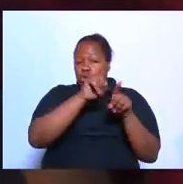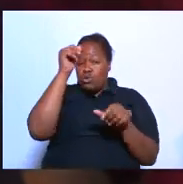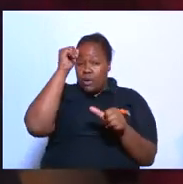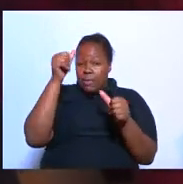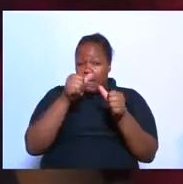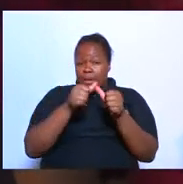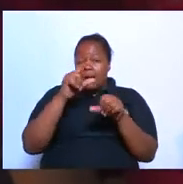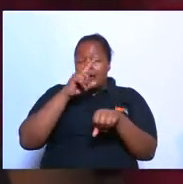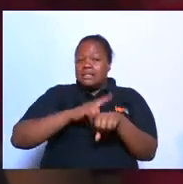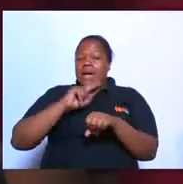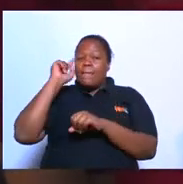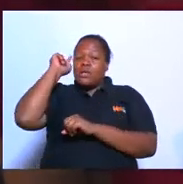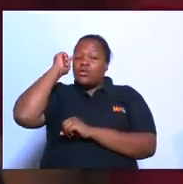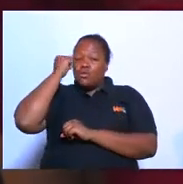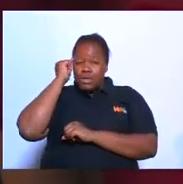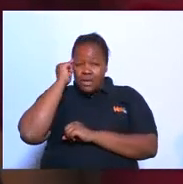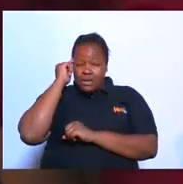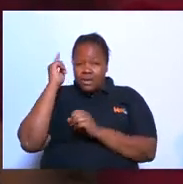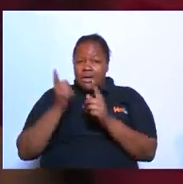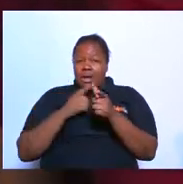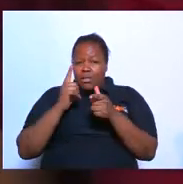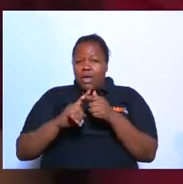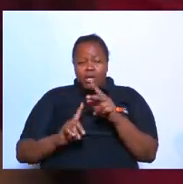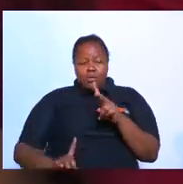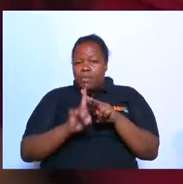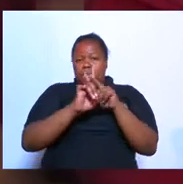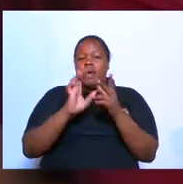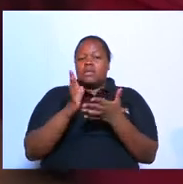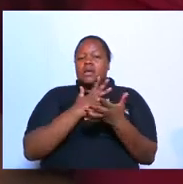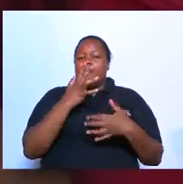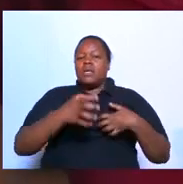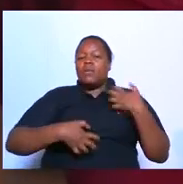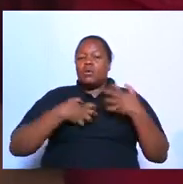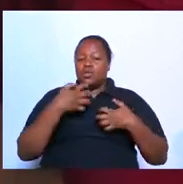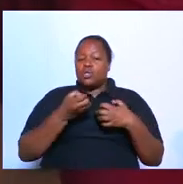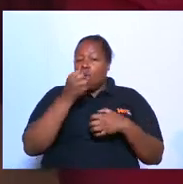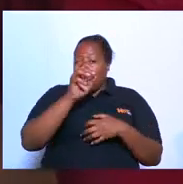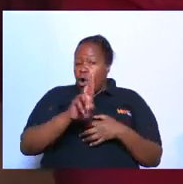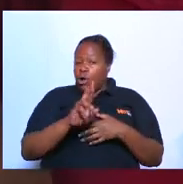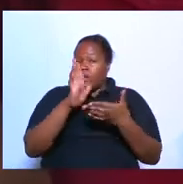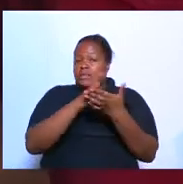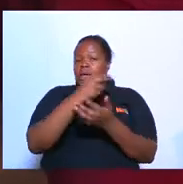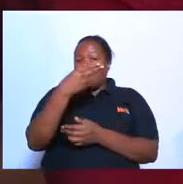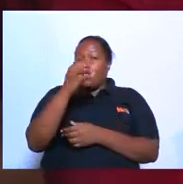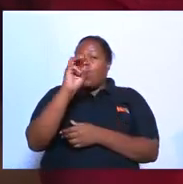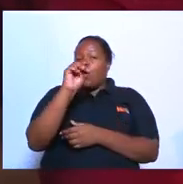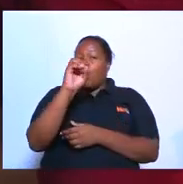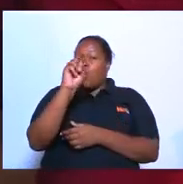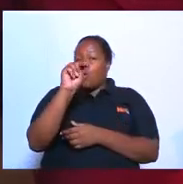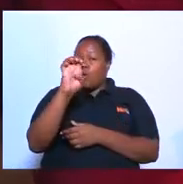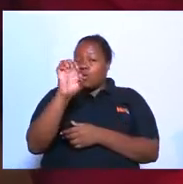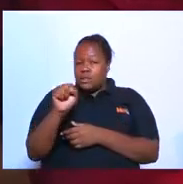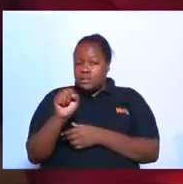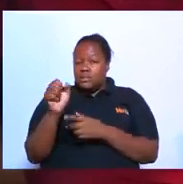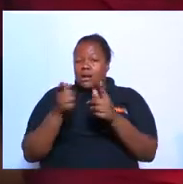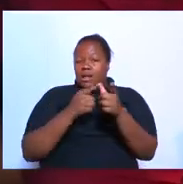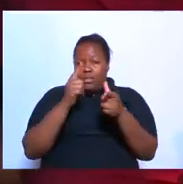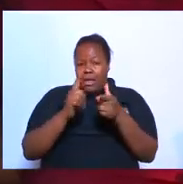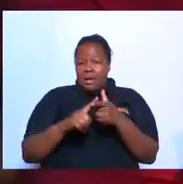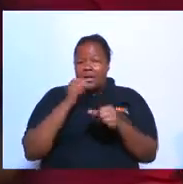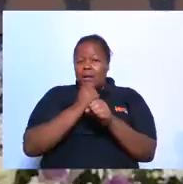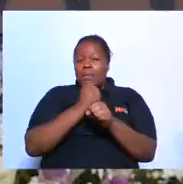when you think you trigger some emotions or some hormones and they will lead you to a certain